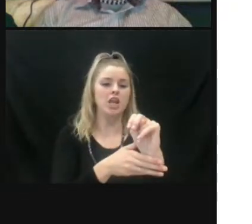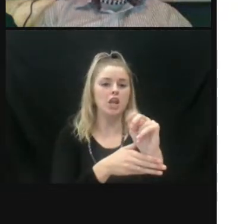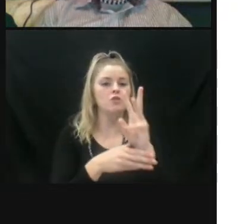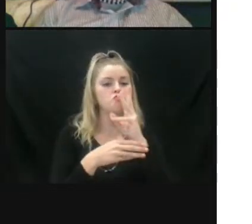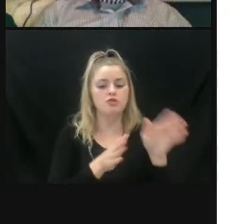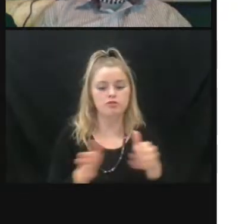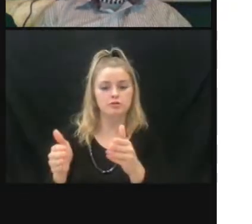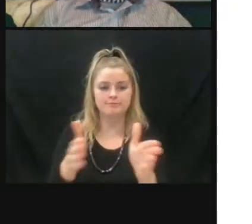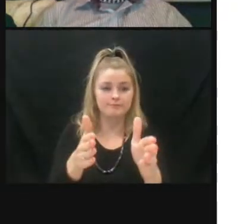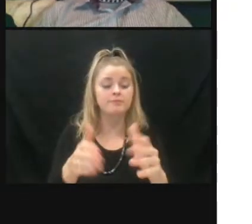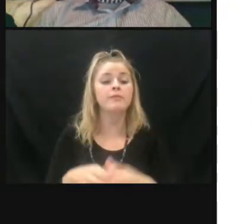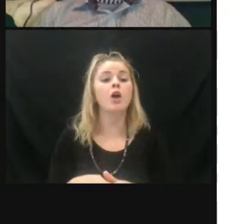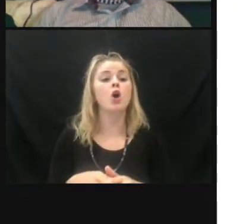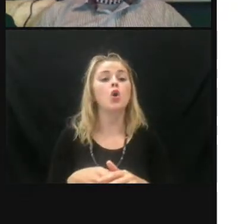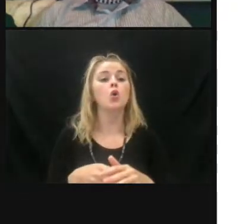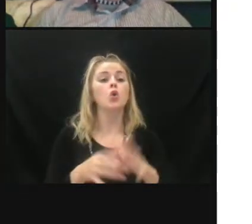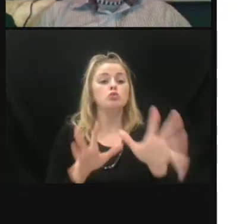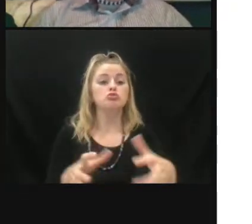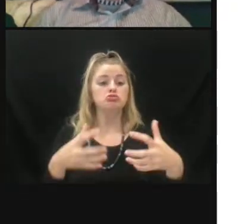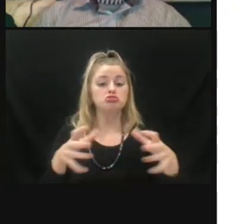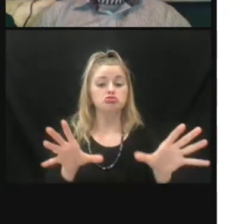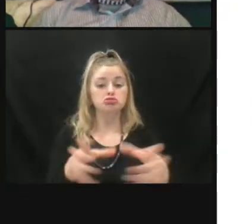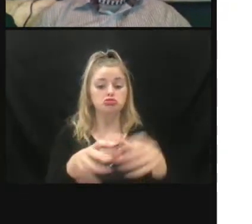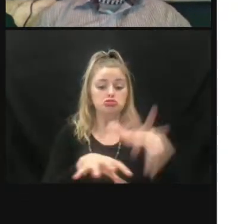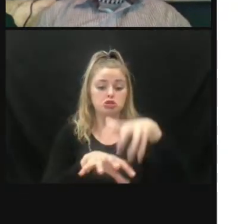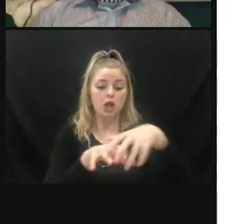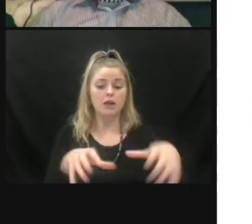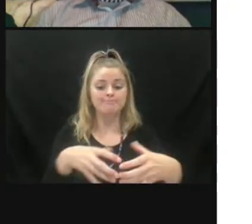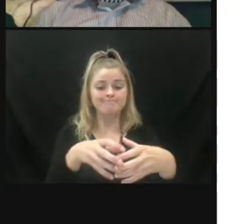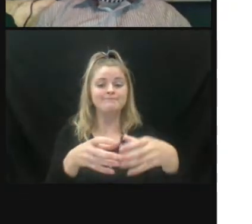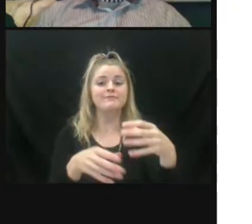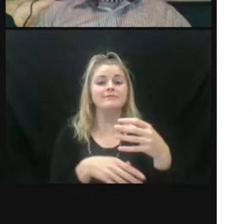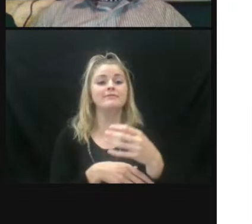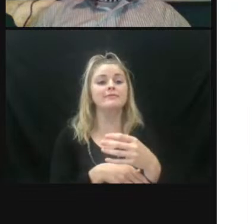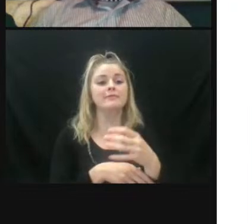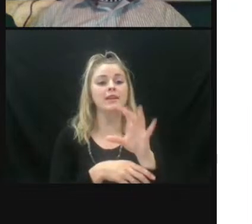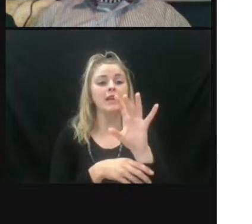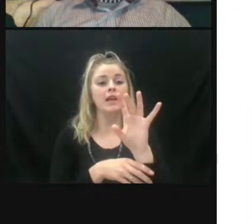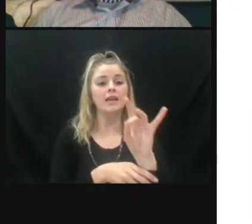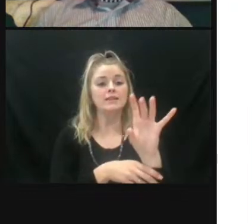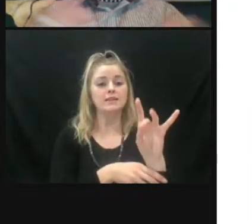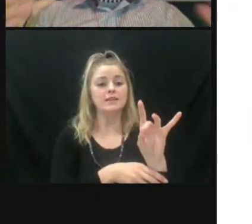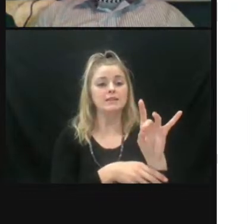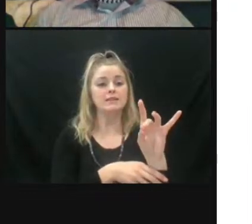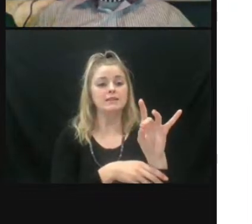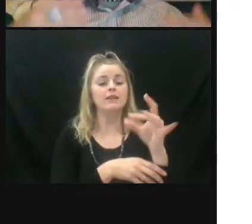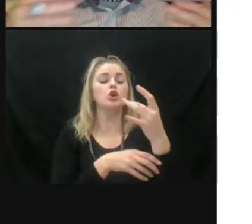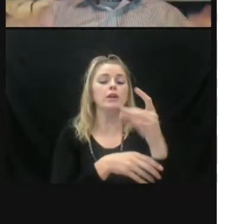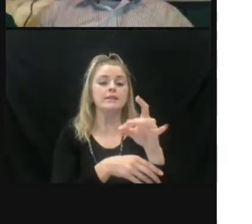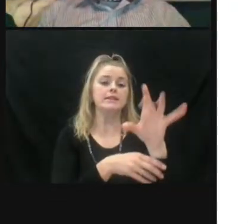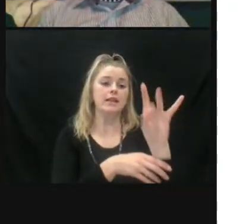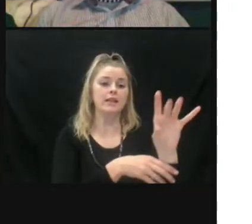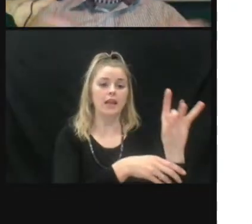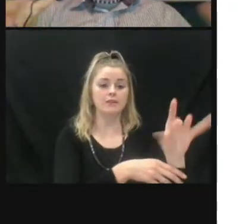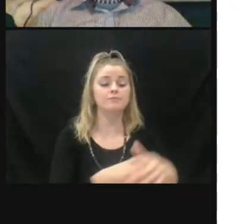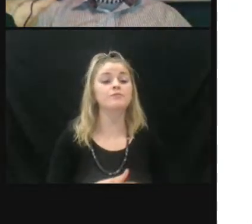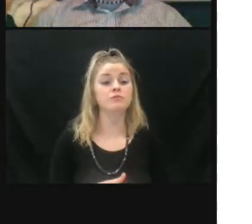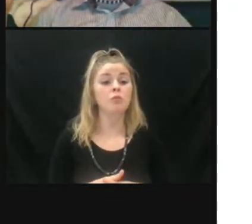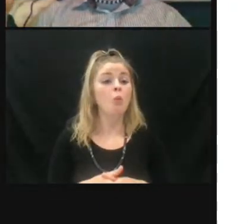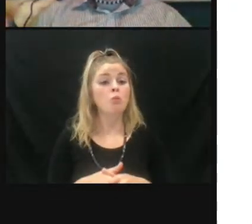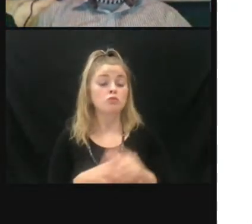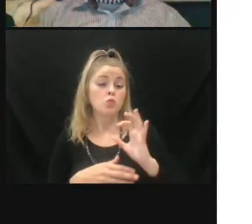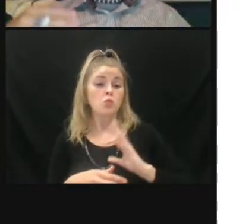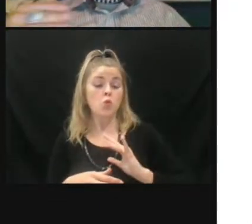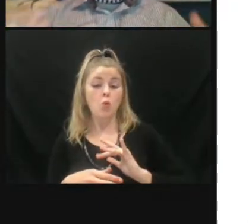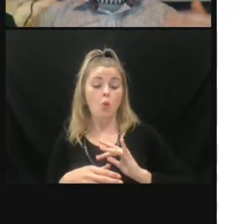tribe formed in 1888. And one of the cool things that they did was that their people bought land, and they kept land in the family, and they had this huge